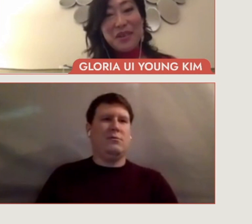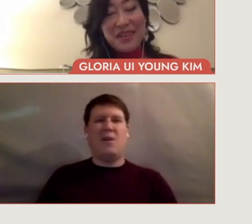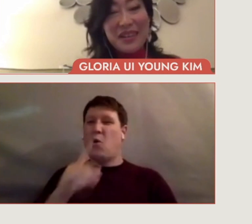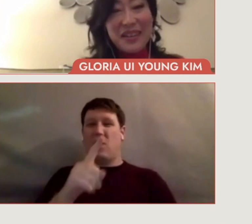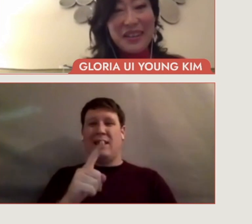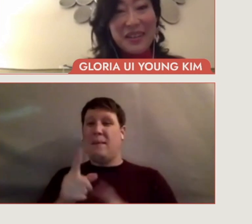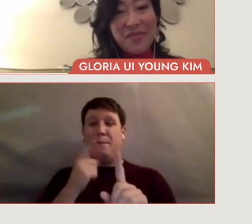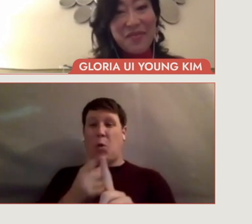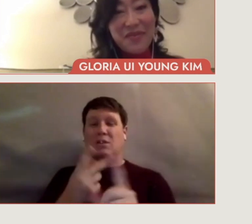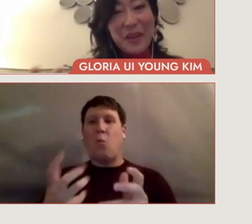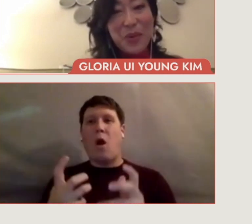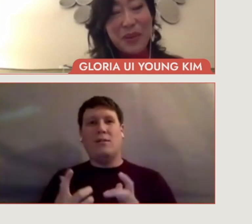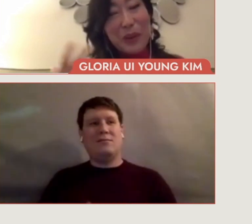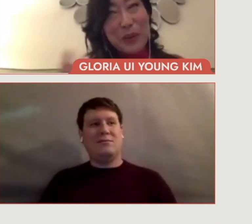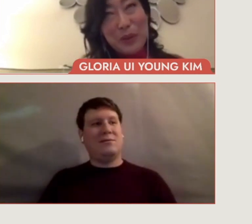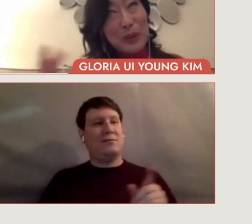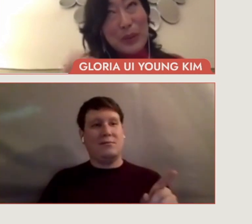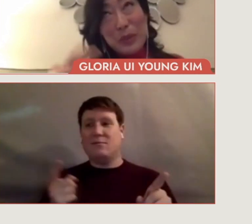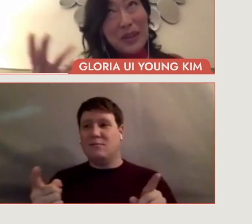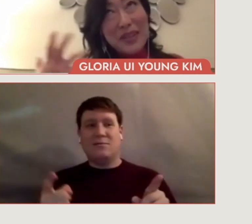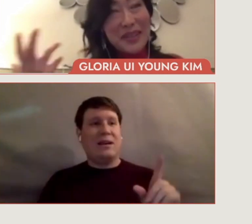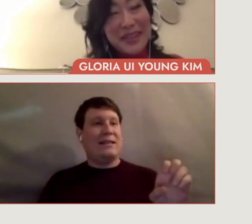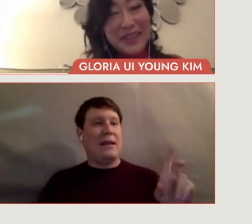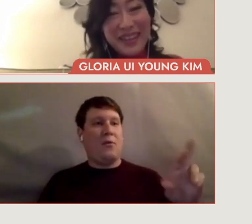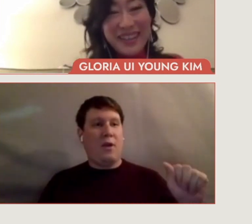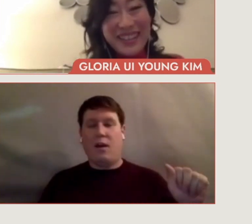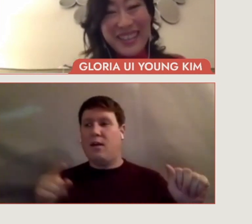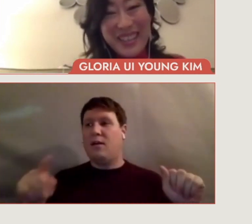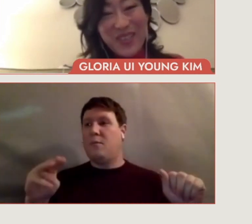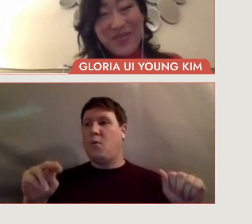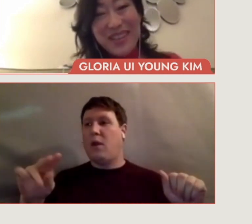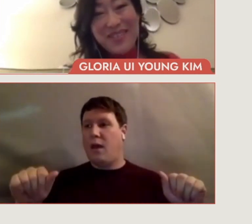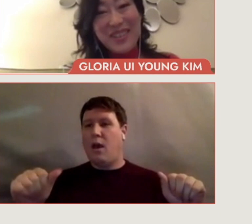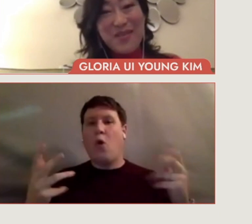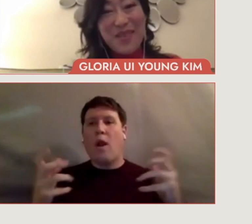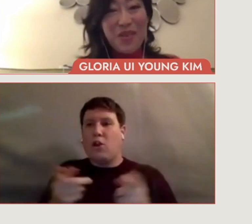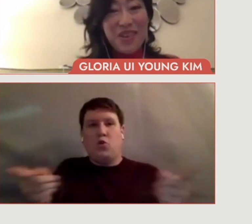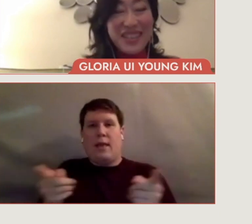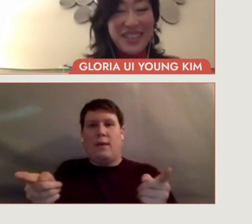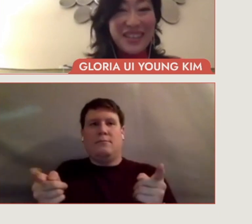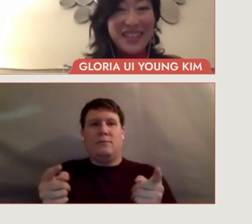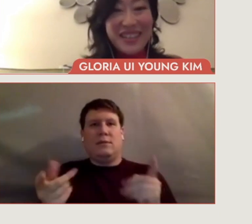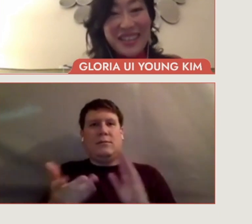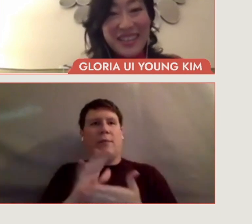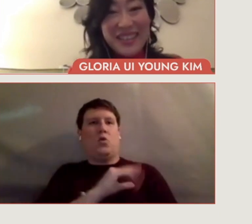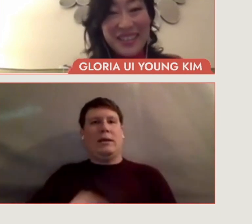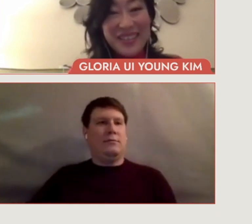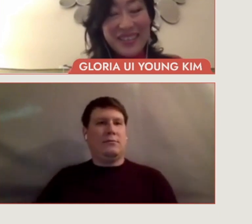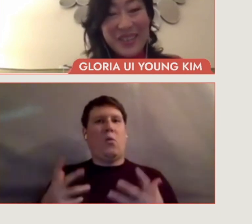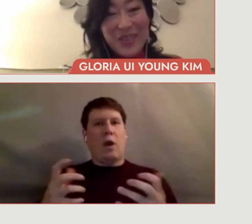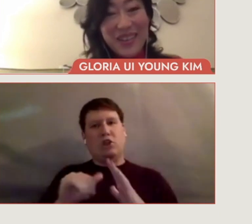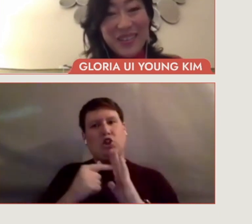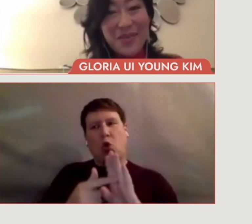were on the lowest rung of society. For me, it was who they were inside. So